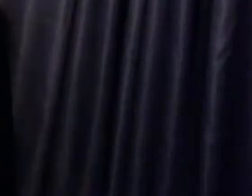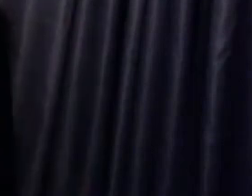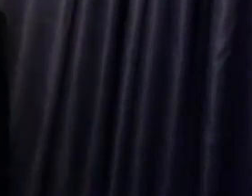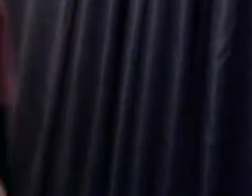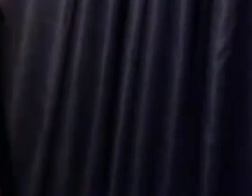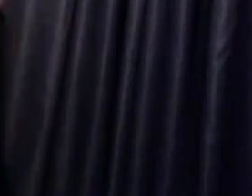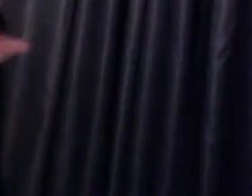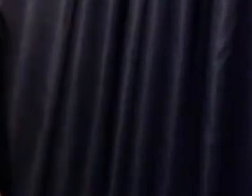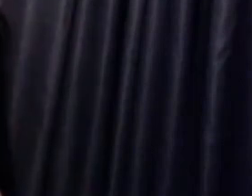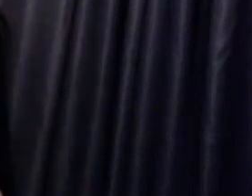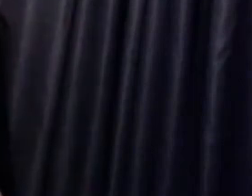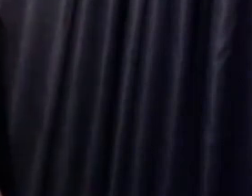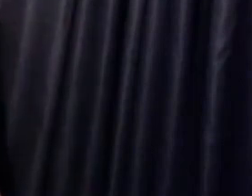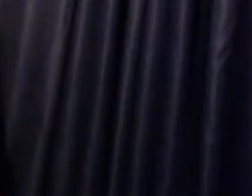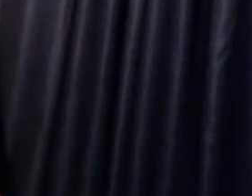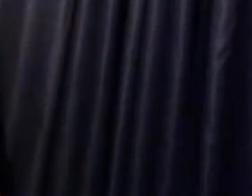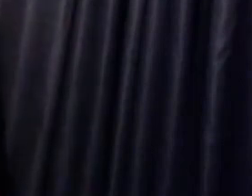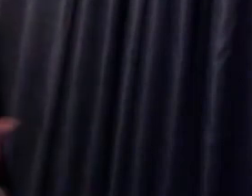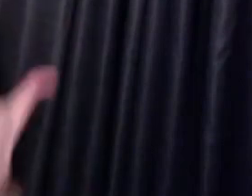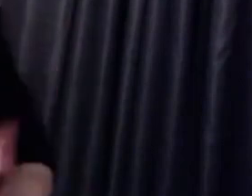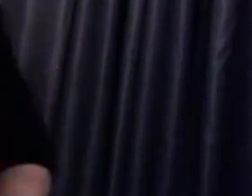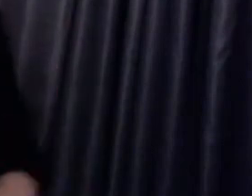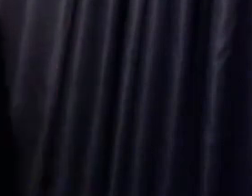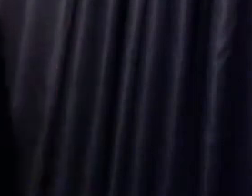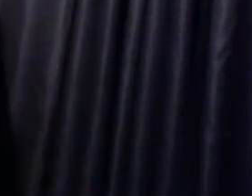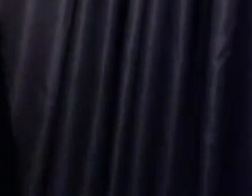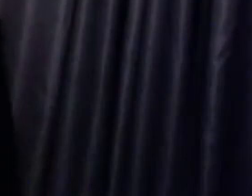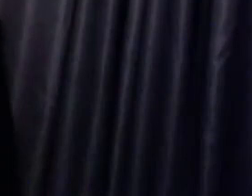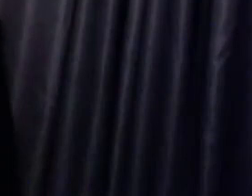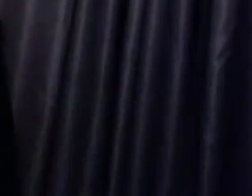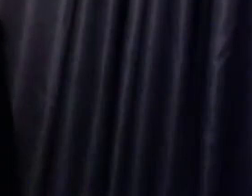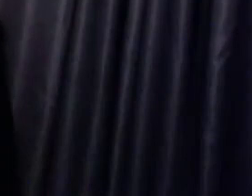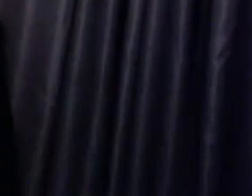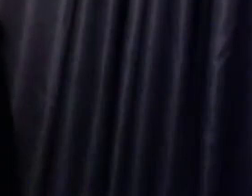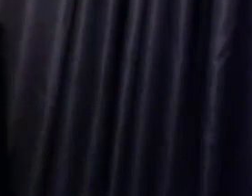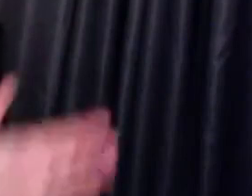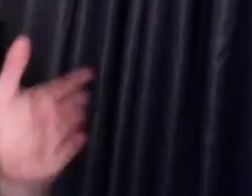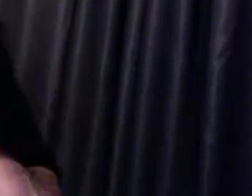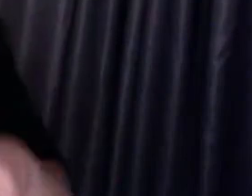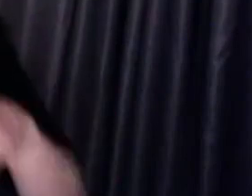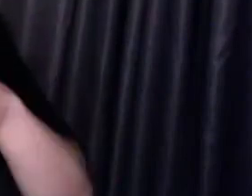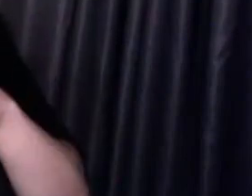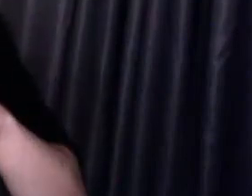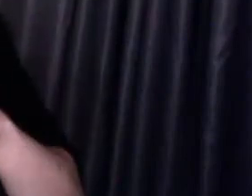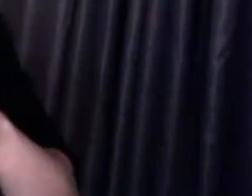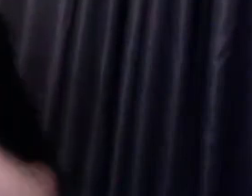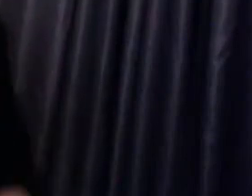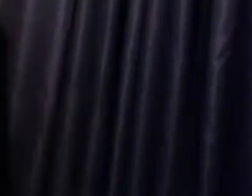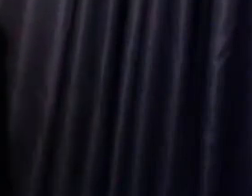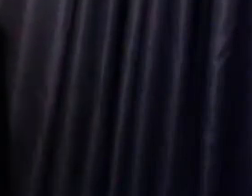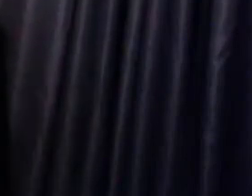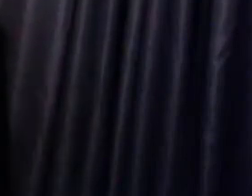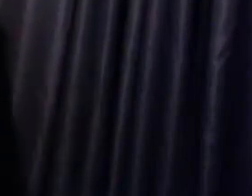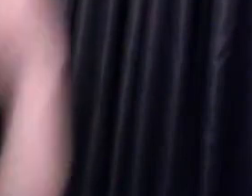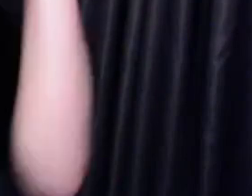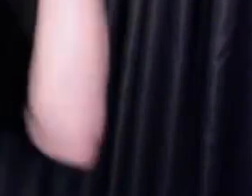So no, unfortunately, we don't. We really focus on the Medicaid adult population,